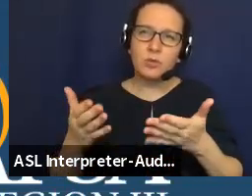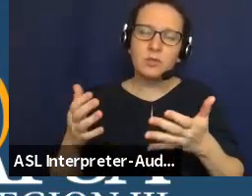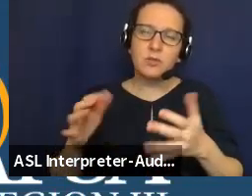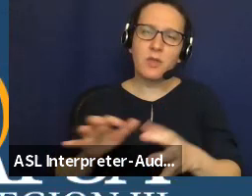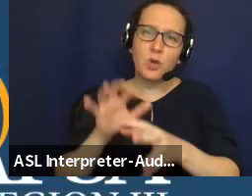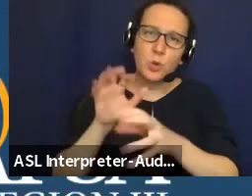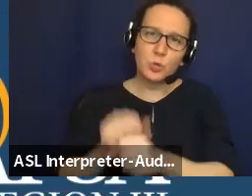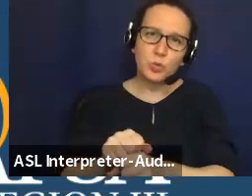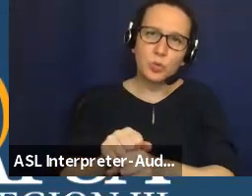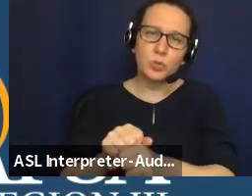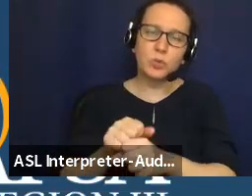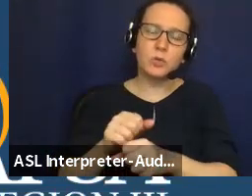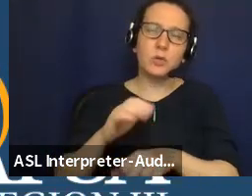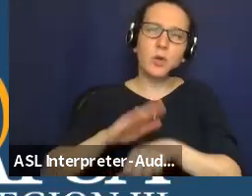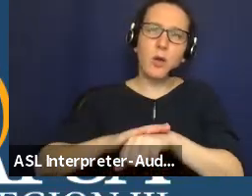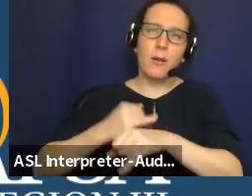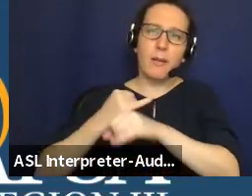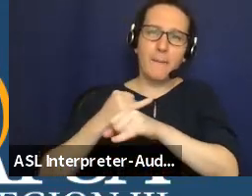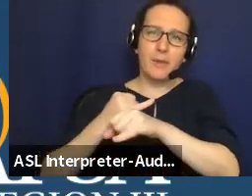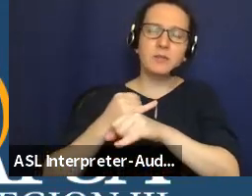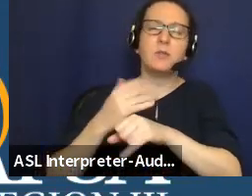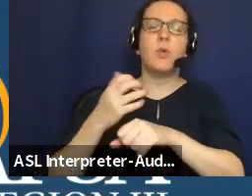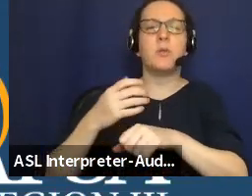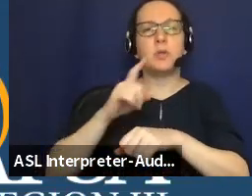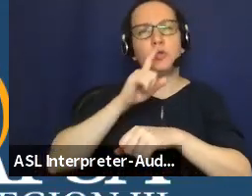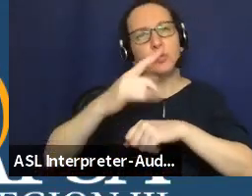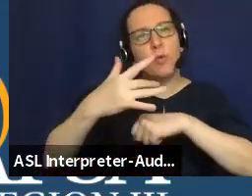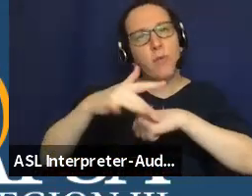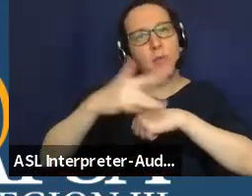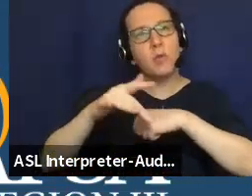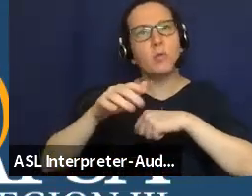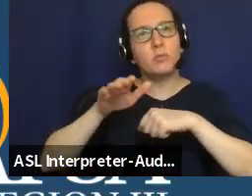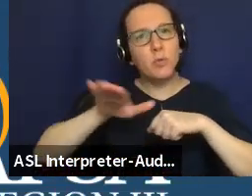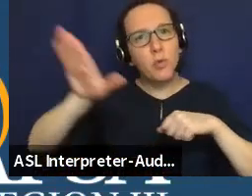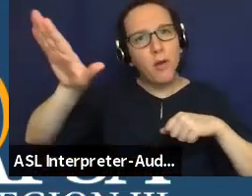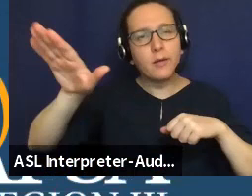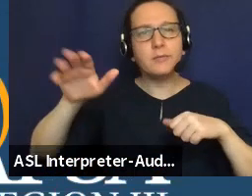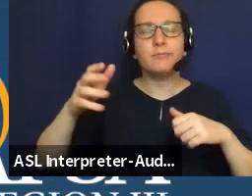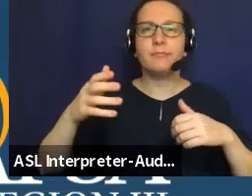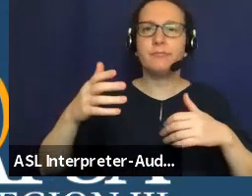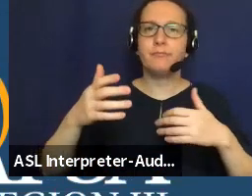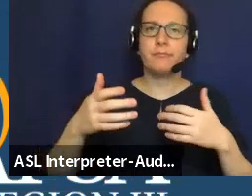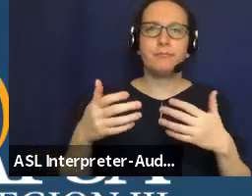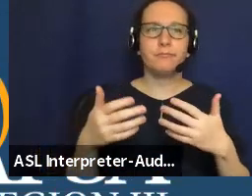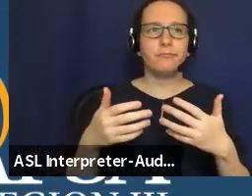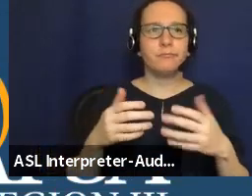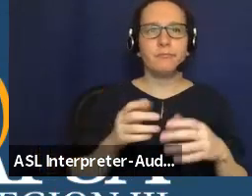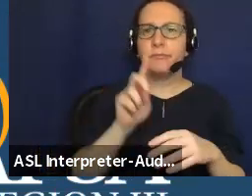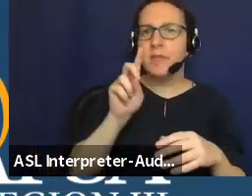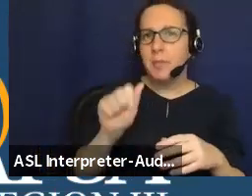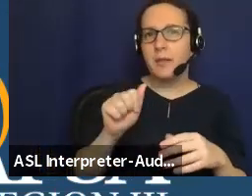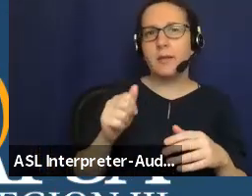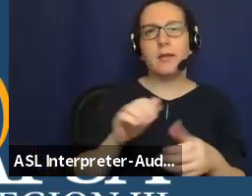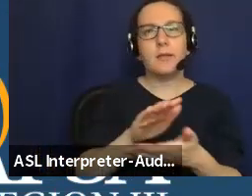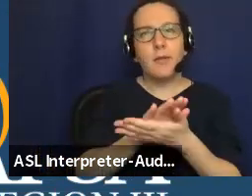they want to make sure they have those available to them when they go abroad, such as like disability or academic